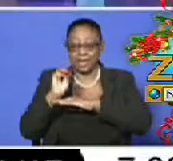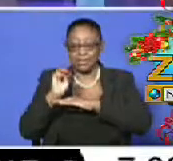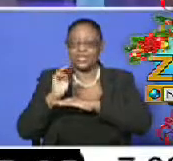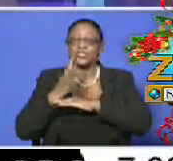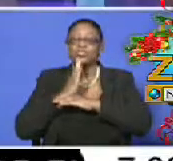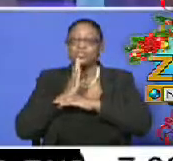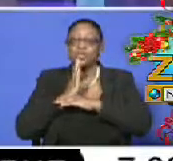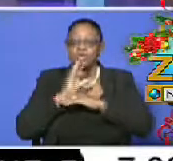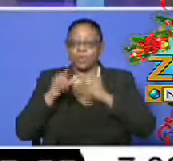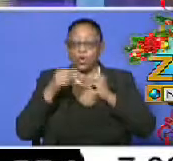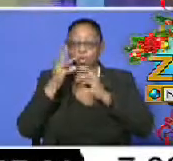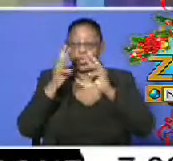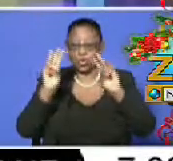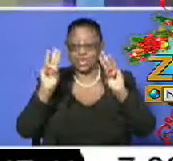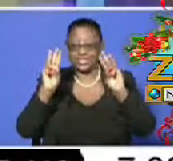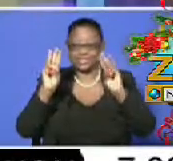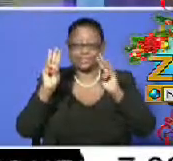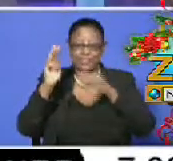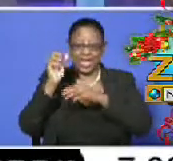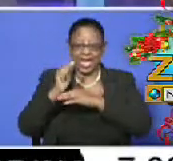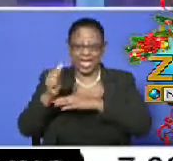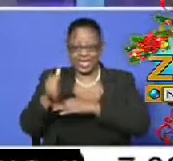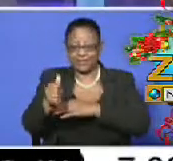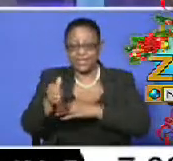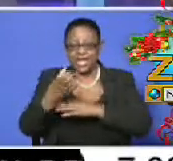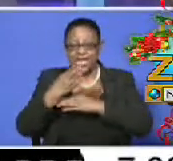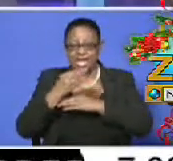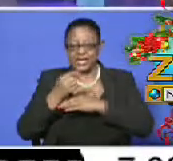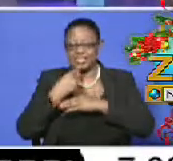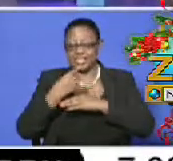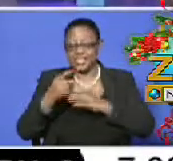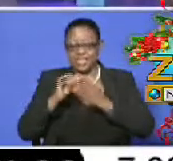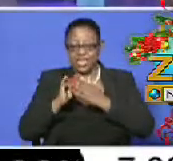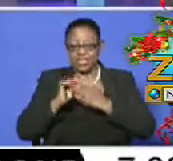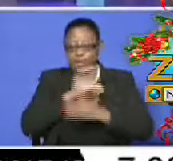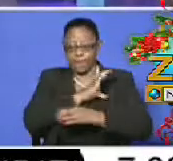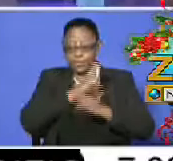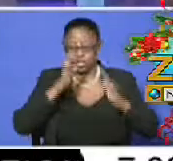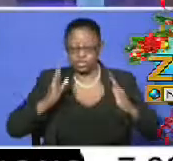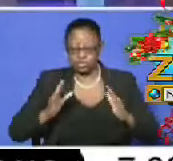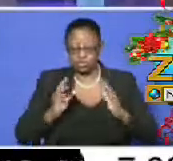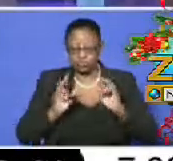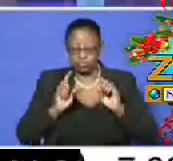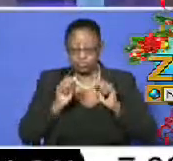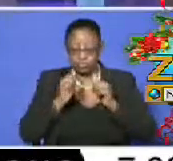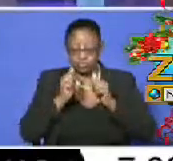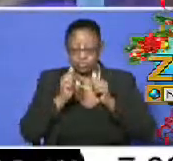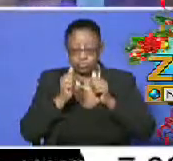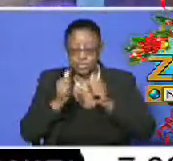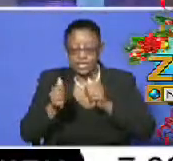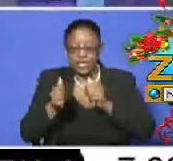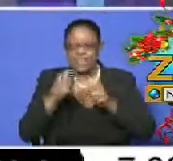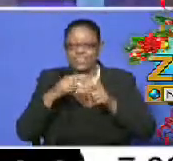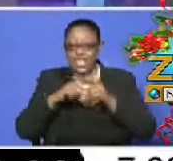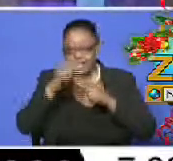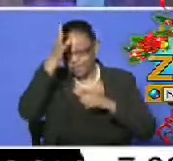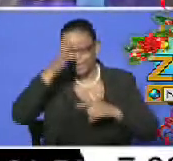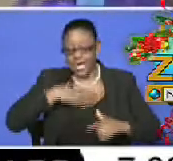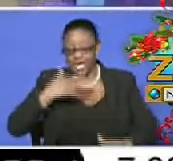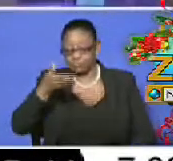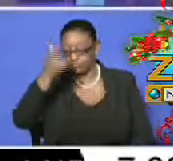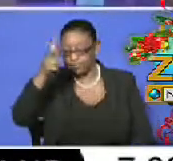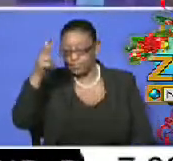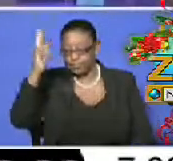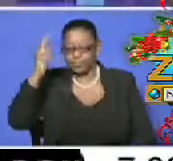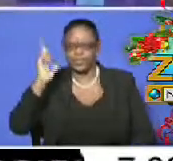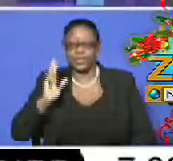alert on Woods Alley and Flint Street. As the officers approached the scene, they observed a male engaged in an exchange of gunfire